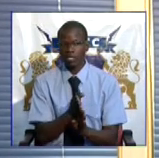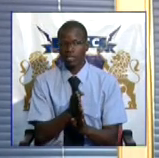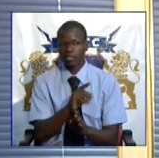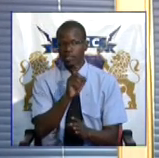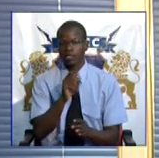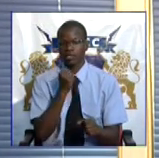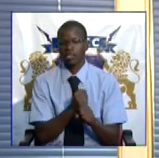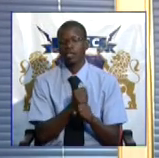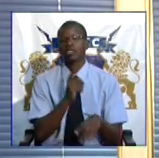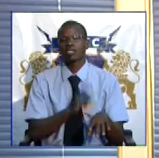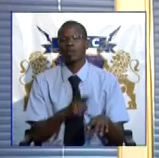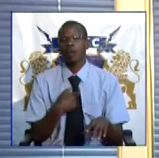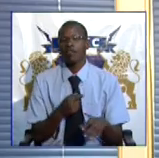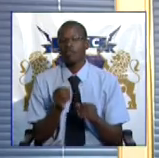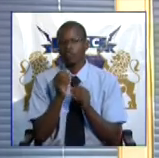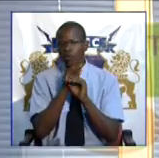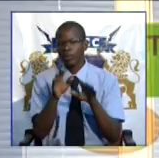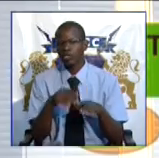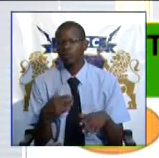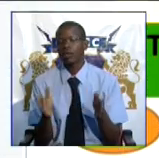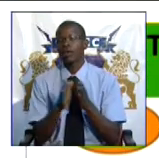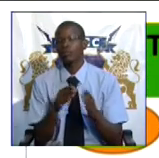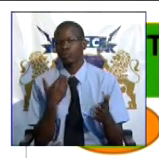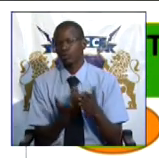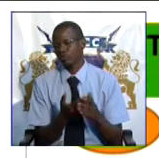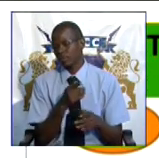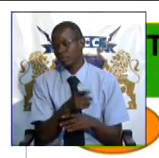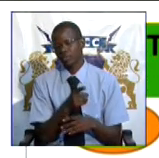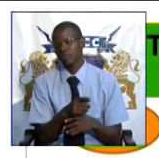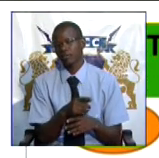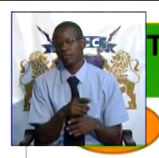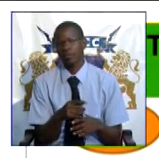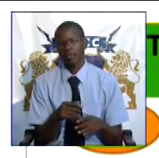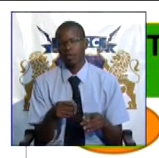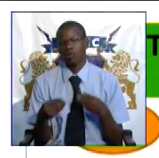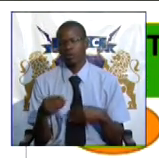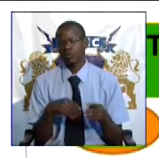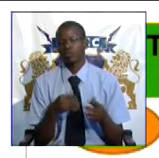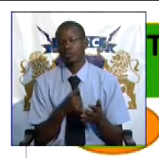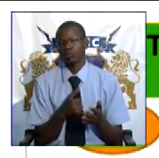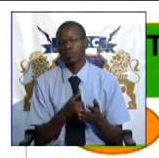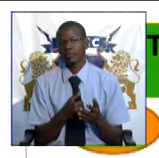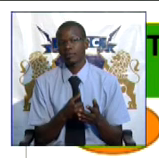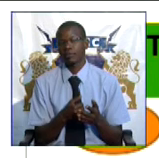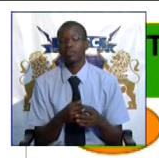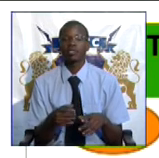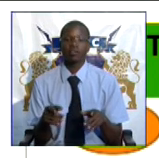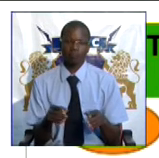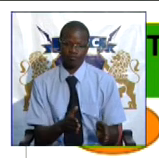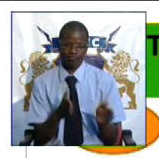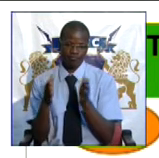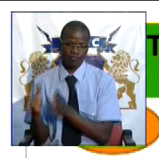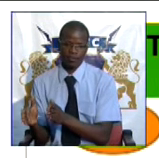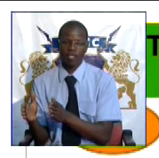information. On the other hand, there are random integrity tests, which are not conducted